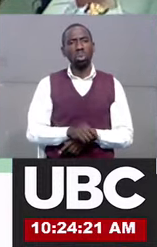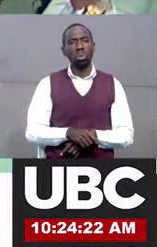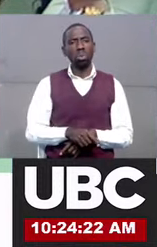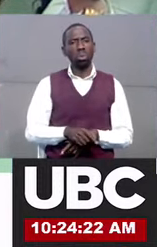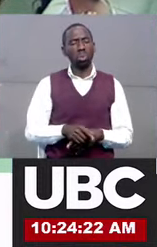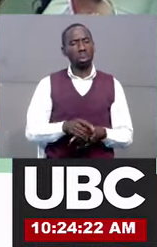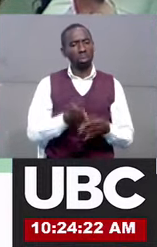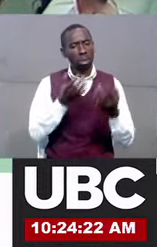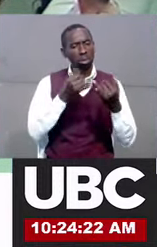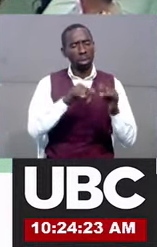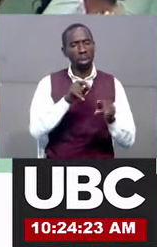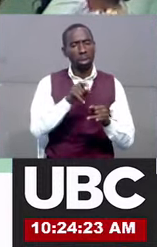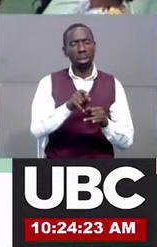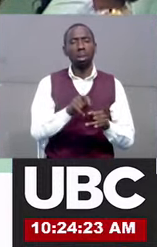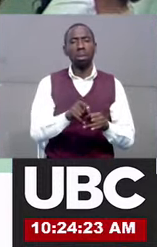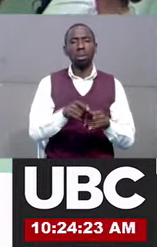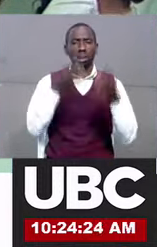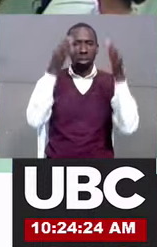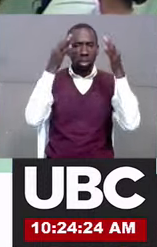decision